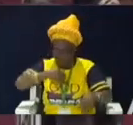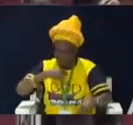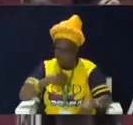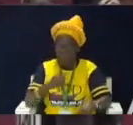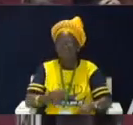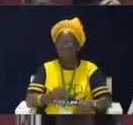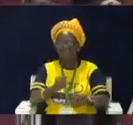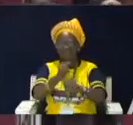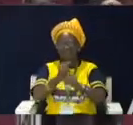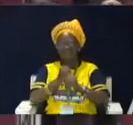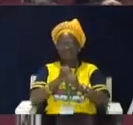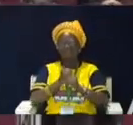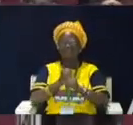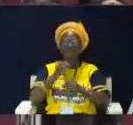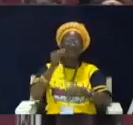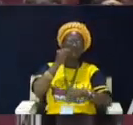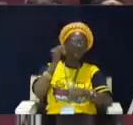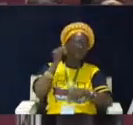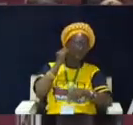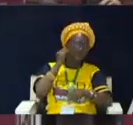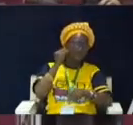Get home and celebrate.